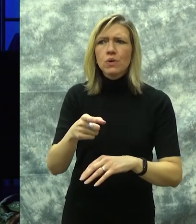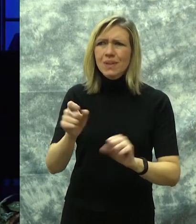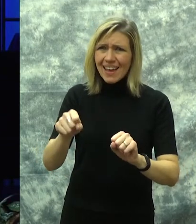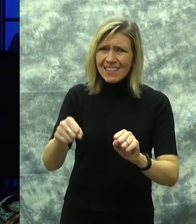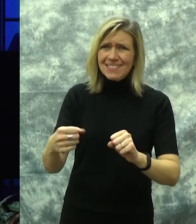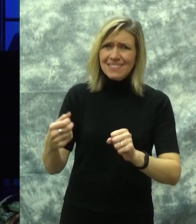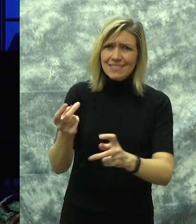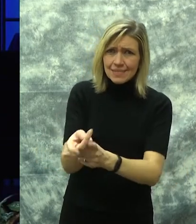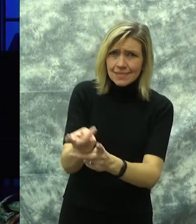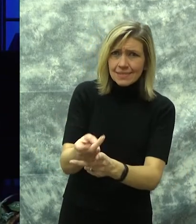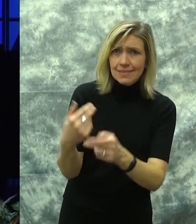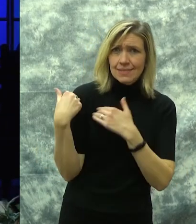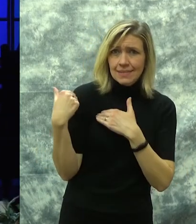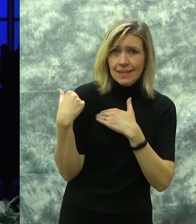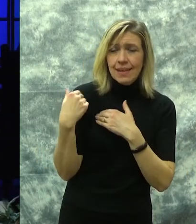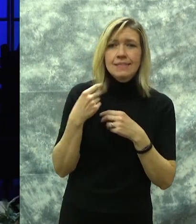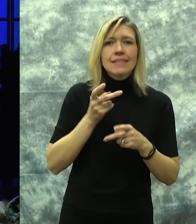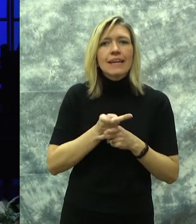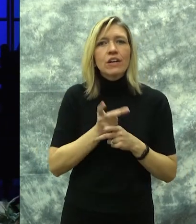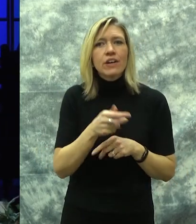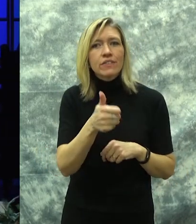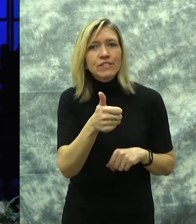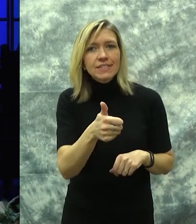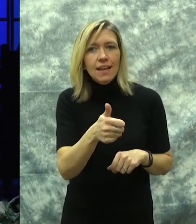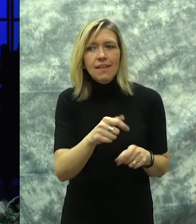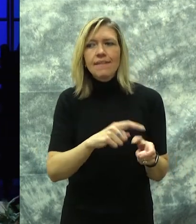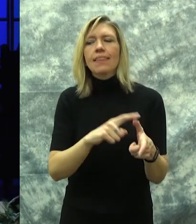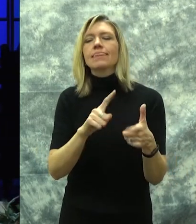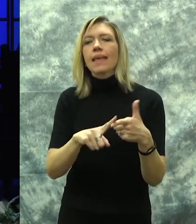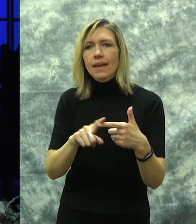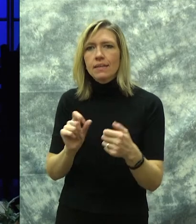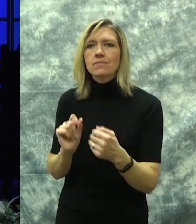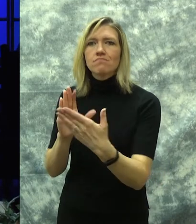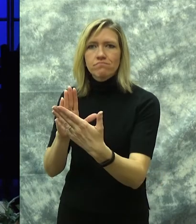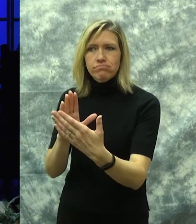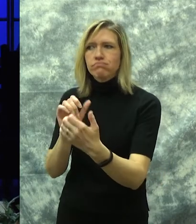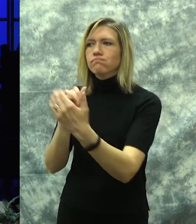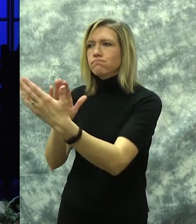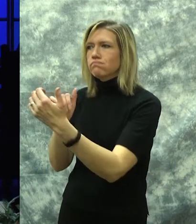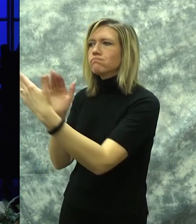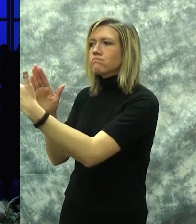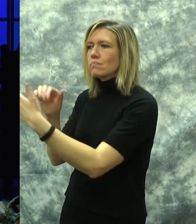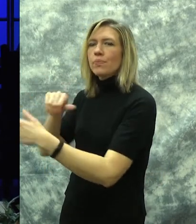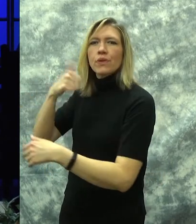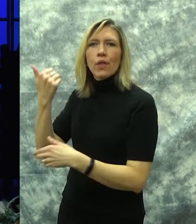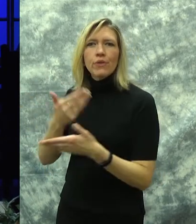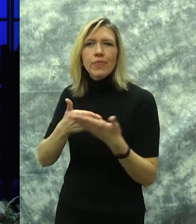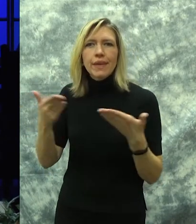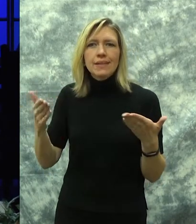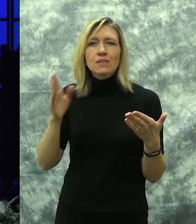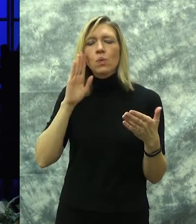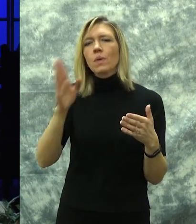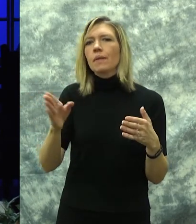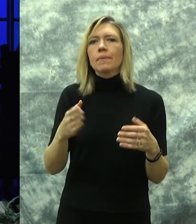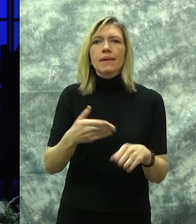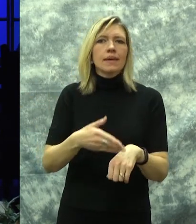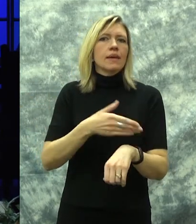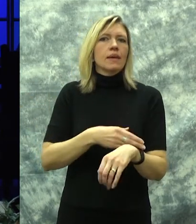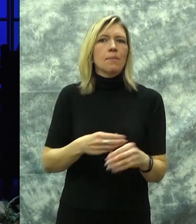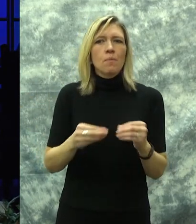first. Take care of yourself first and then address those things around you. And then you'll be a much happier smoothie drinker.